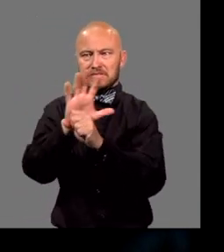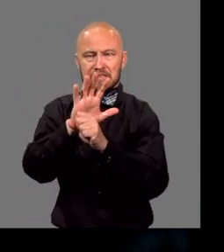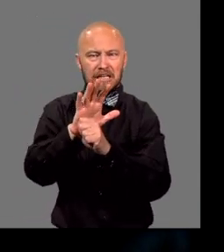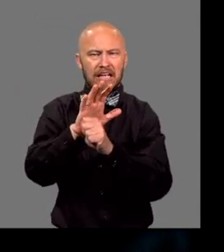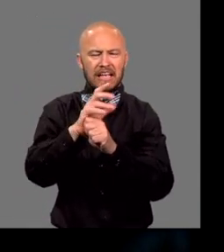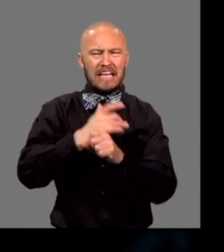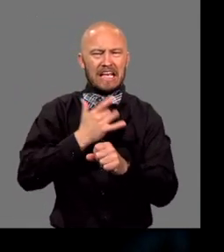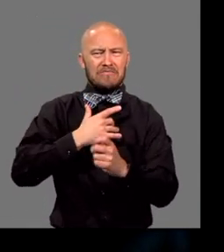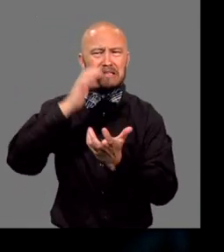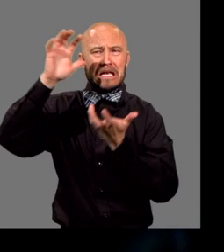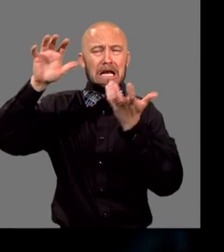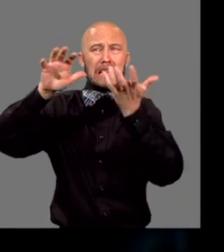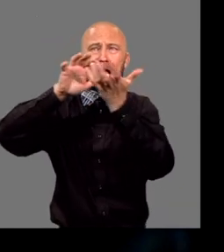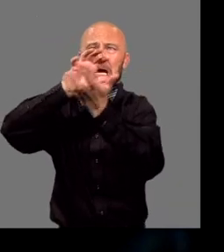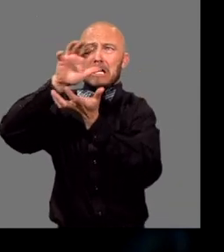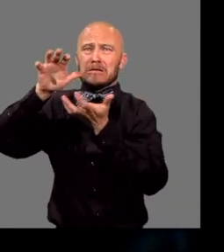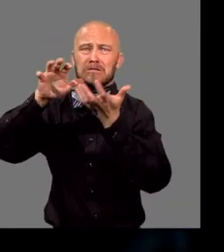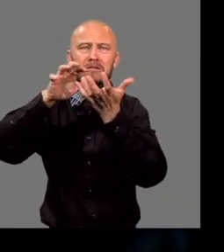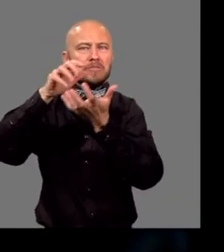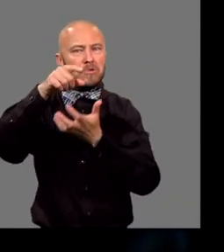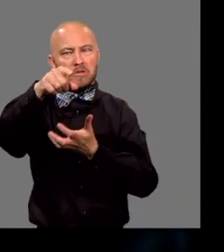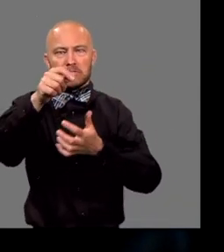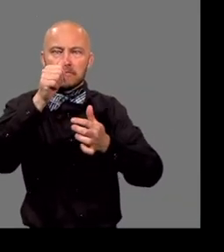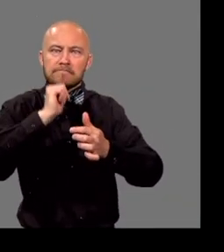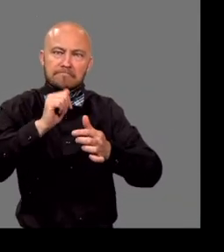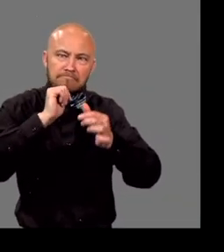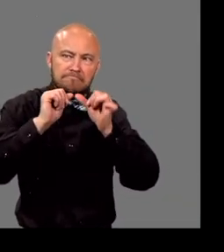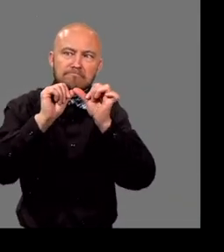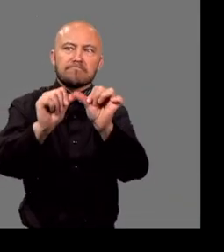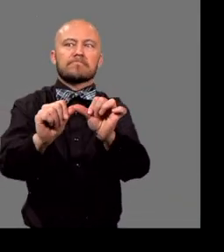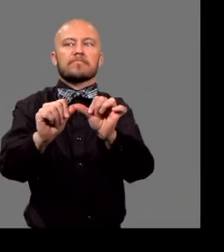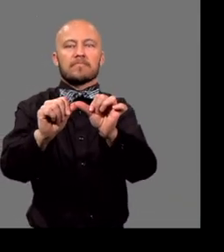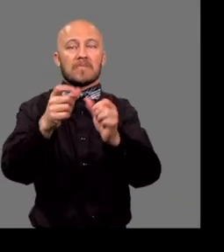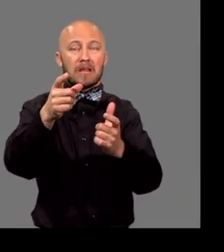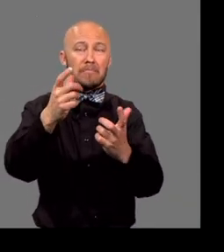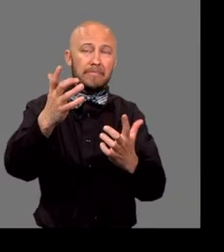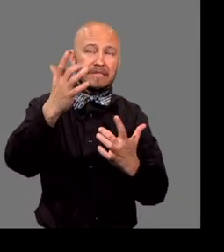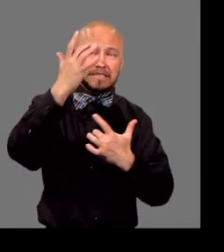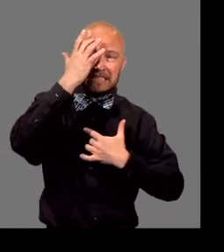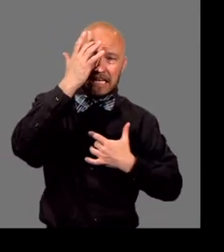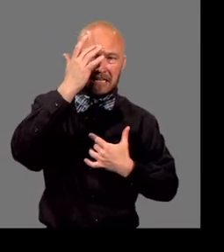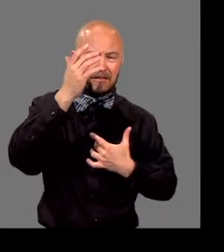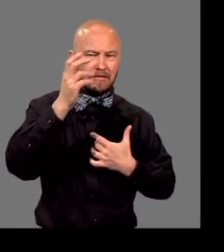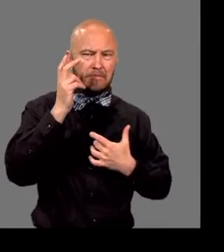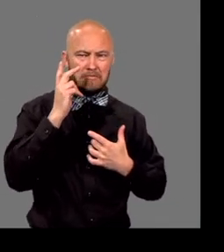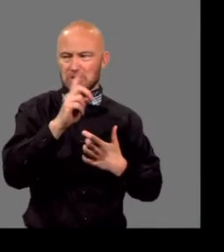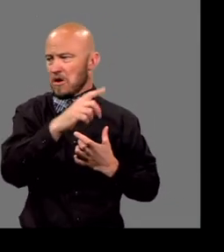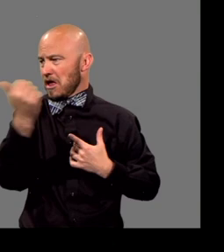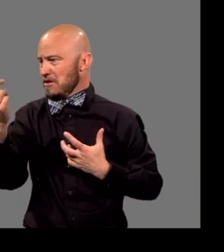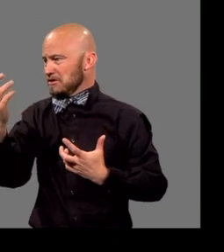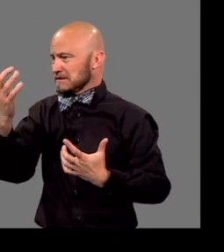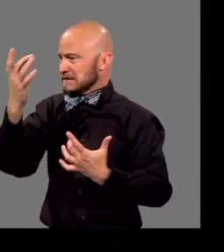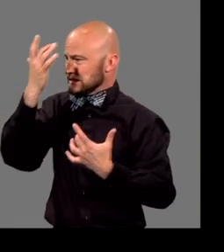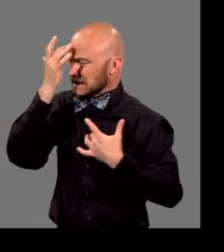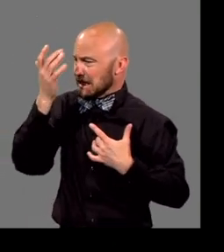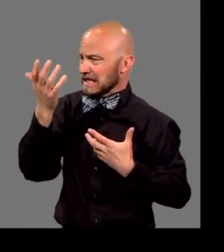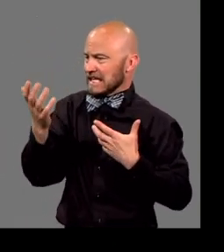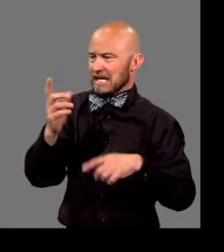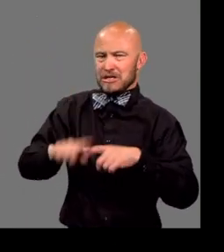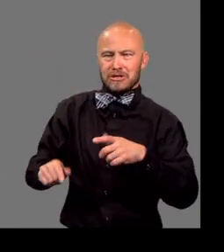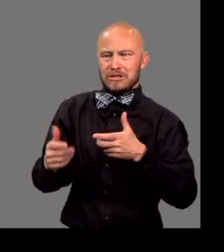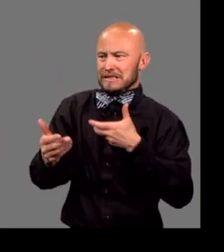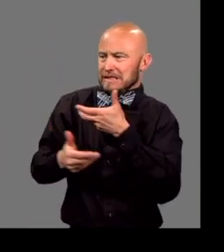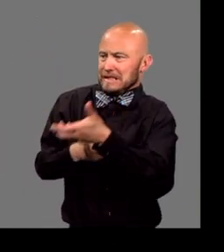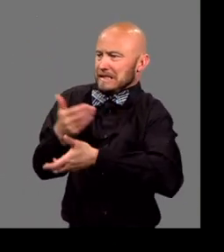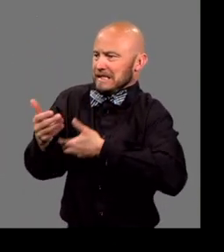for this entire academic year, but you have persisted. Perhaps you got sick or had to watch others get sick and couldn't be by